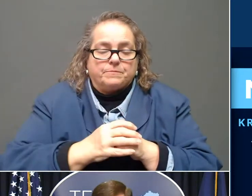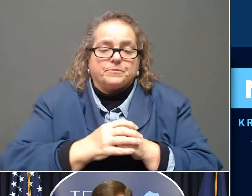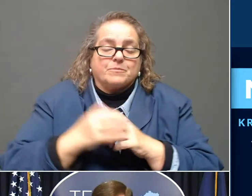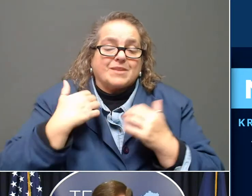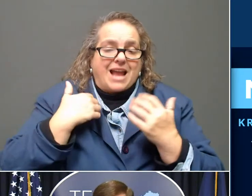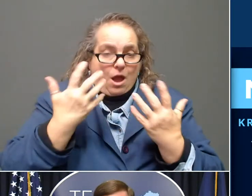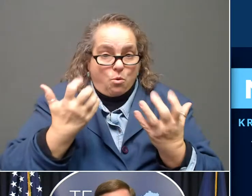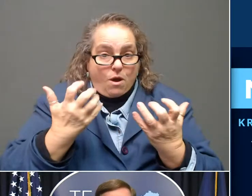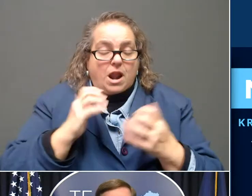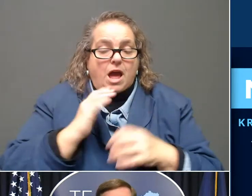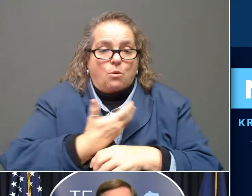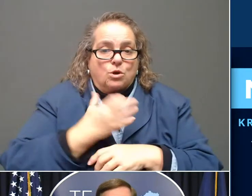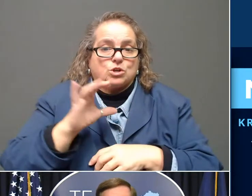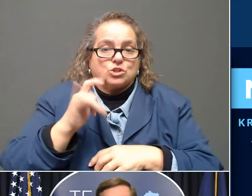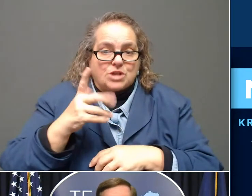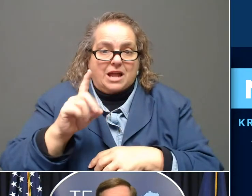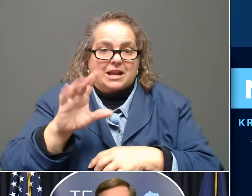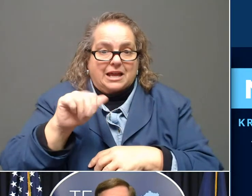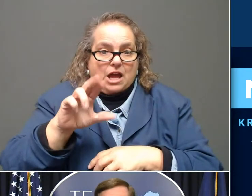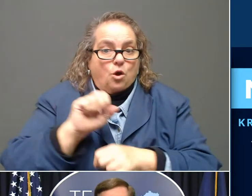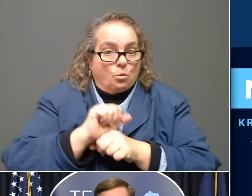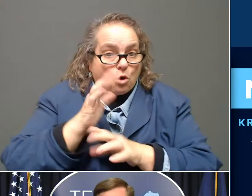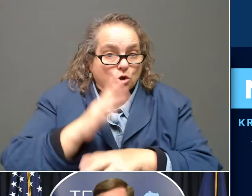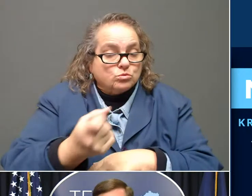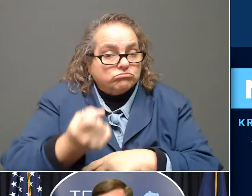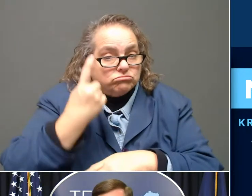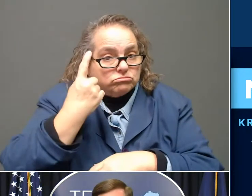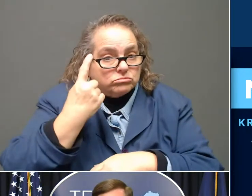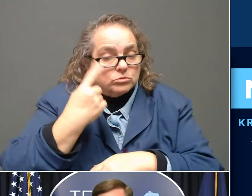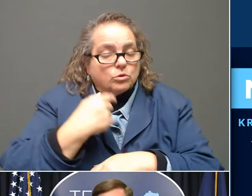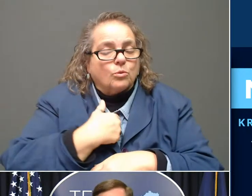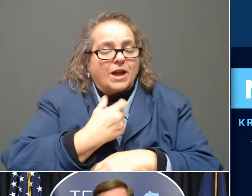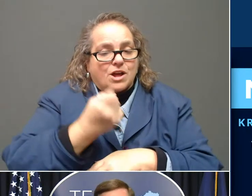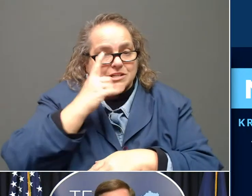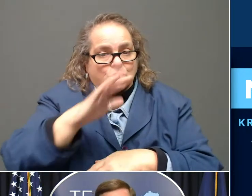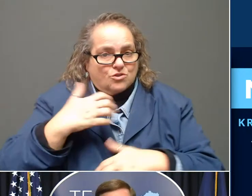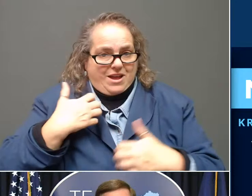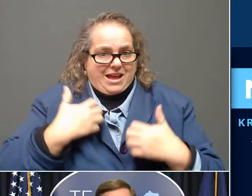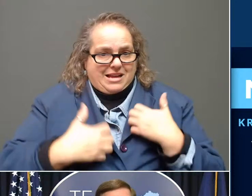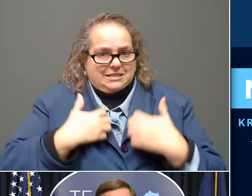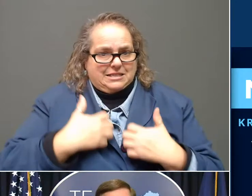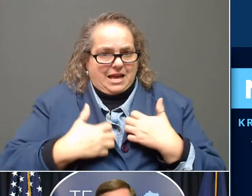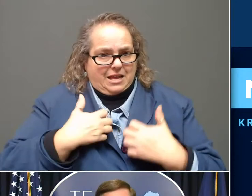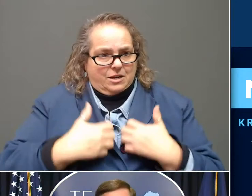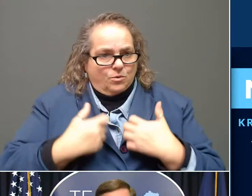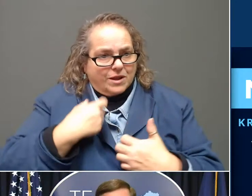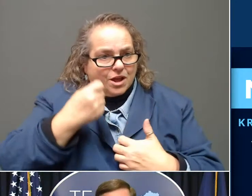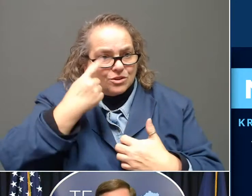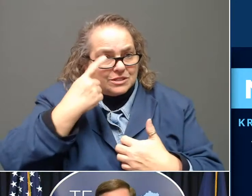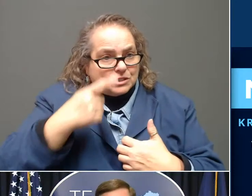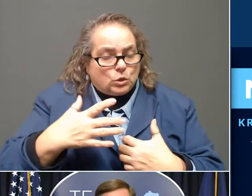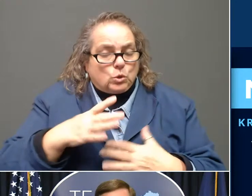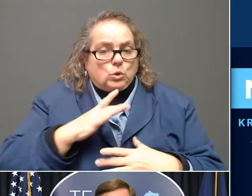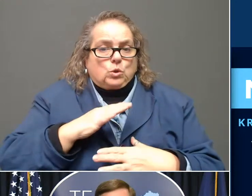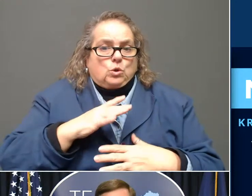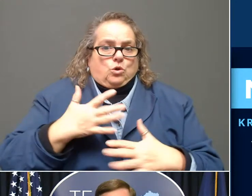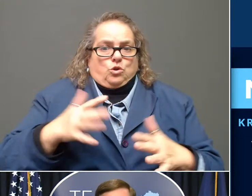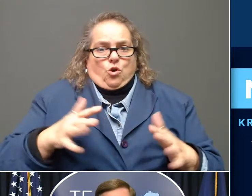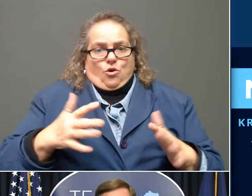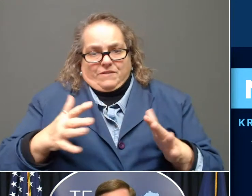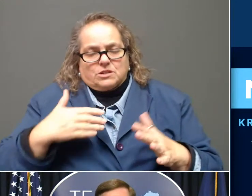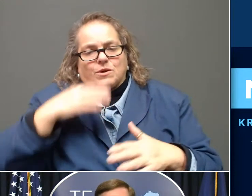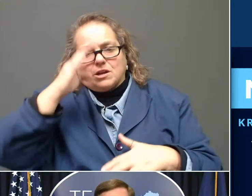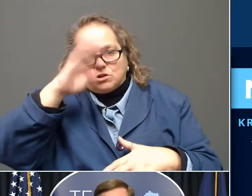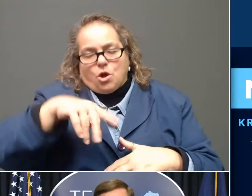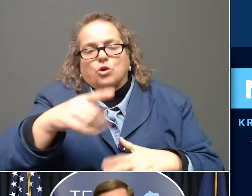It's that Thursday, Friday, Saturday. If those were the dates, can you pull that up? The Northern Kentucky. And